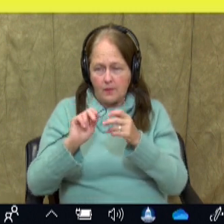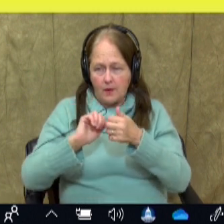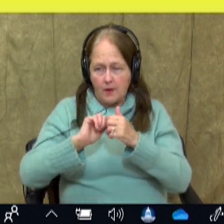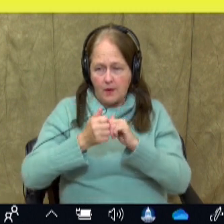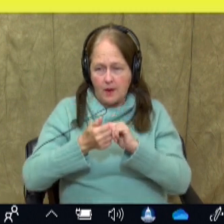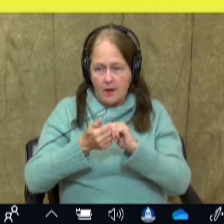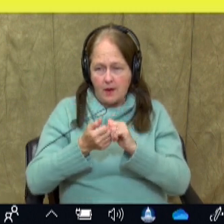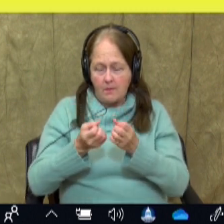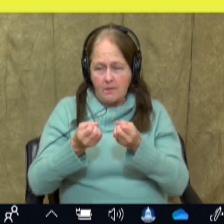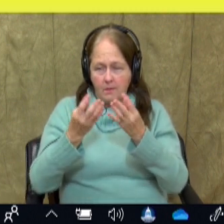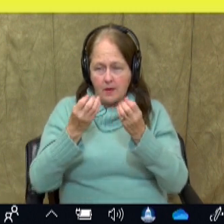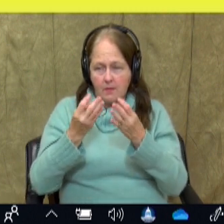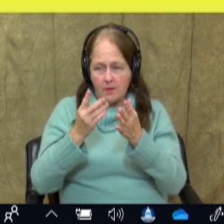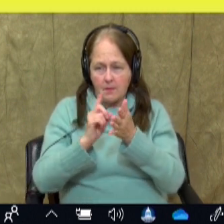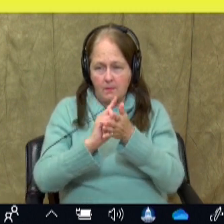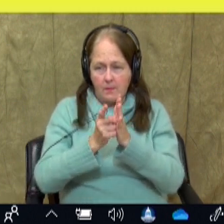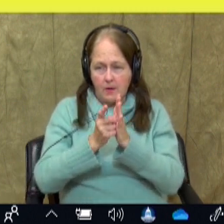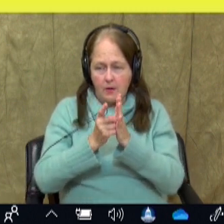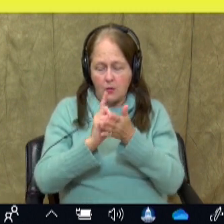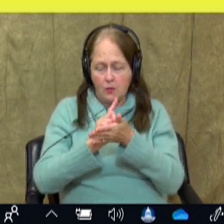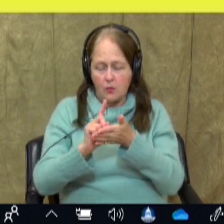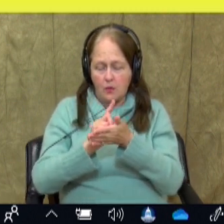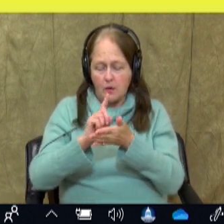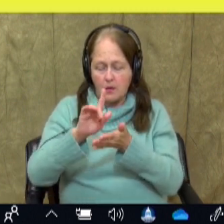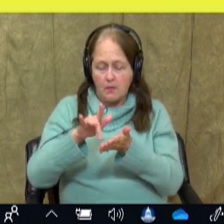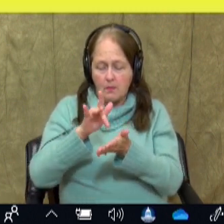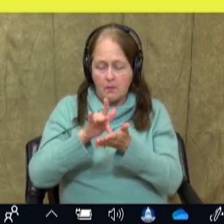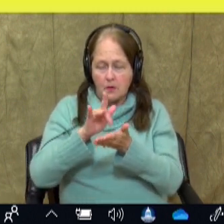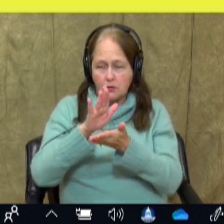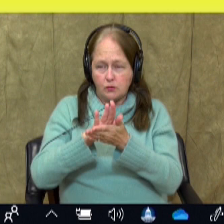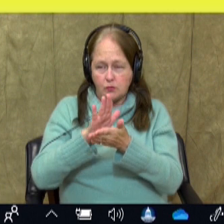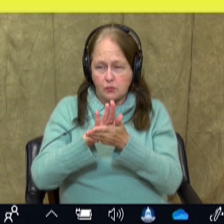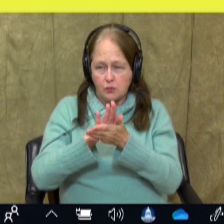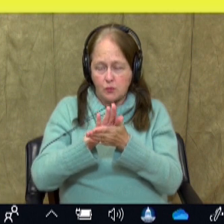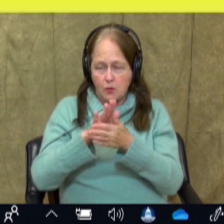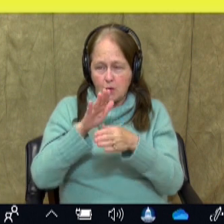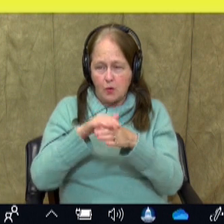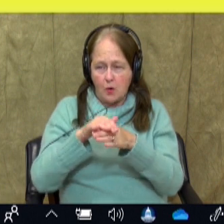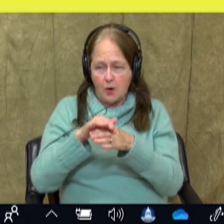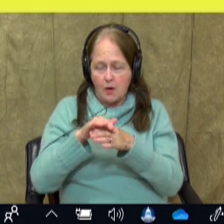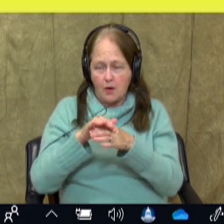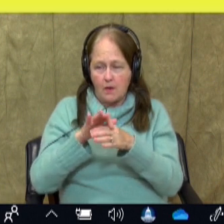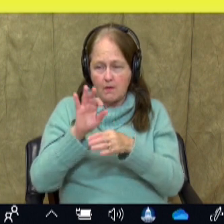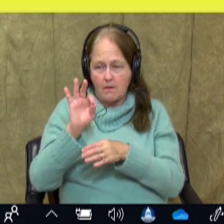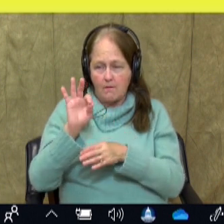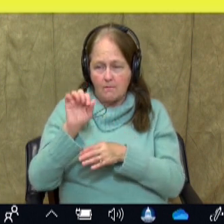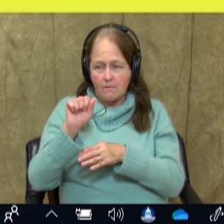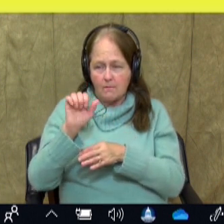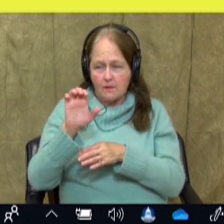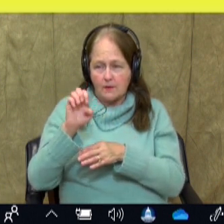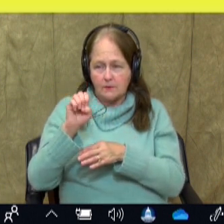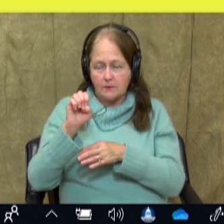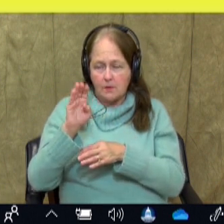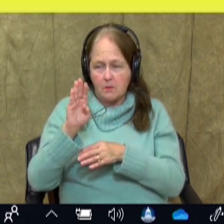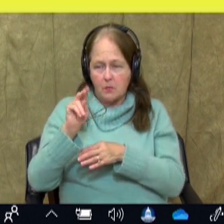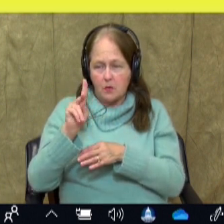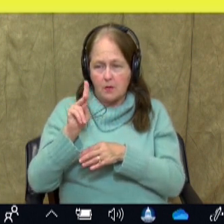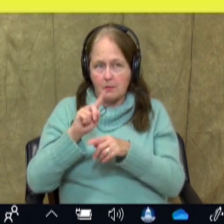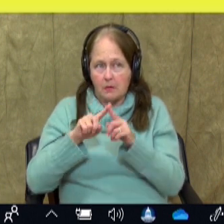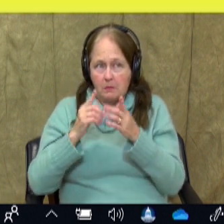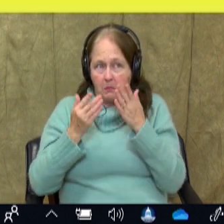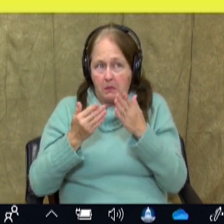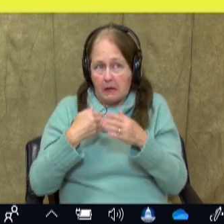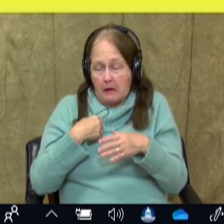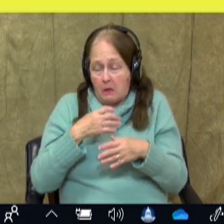How many minutes a week do middle school students spend on Facebook? I really don't even want to know that